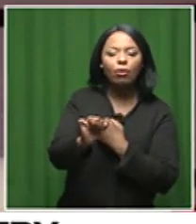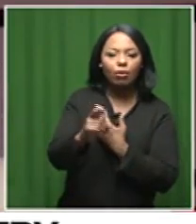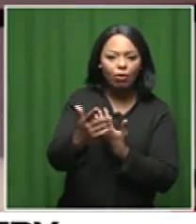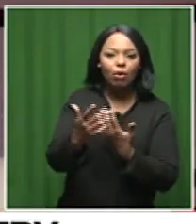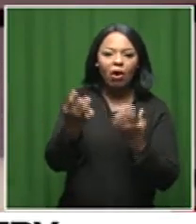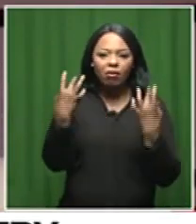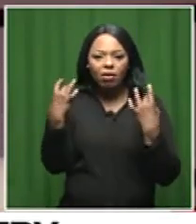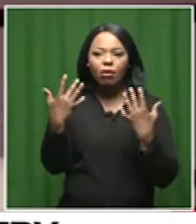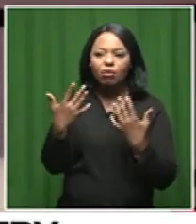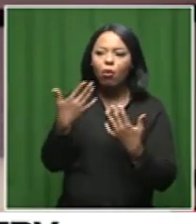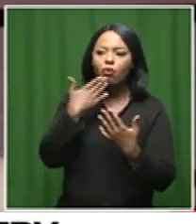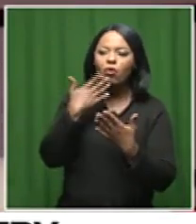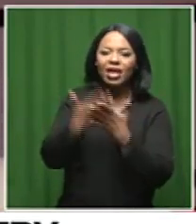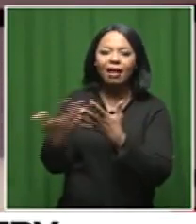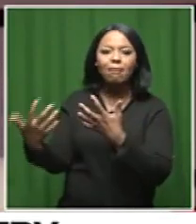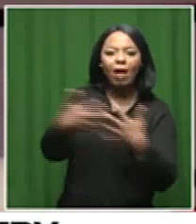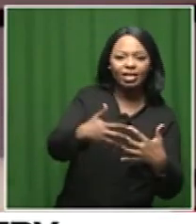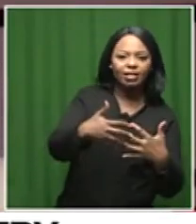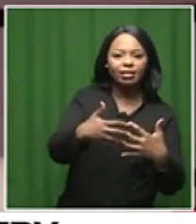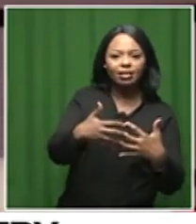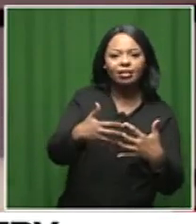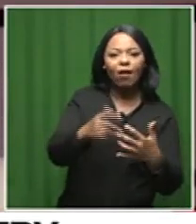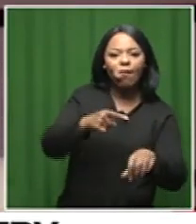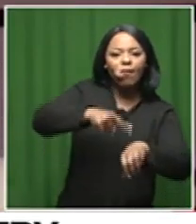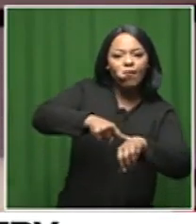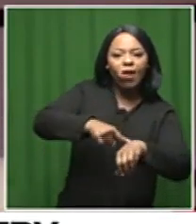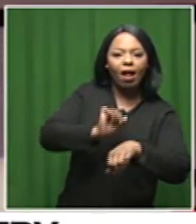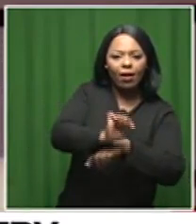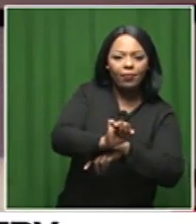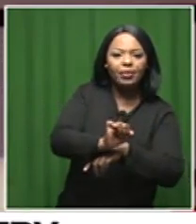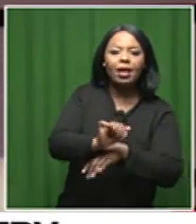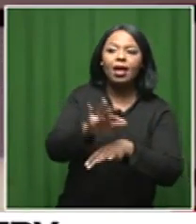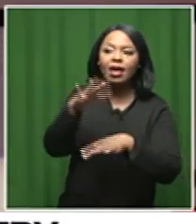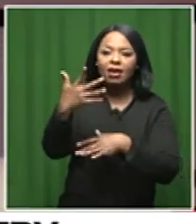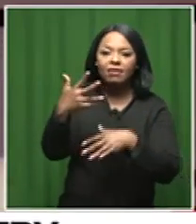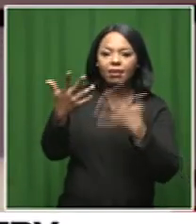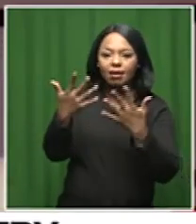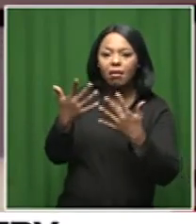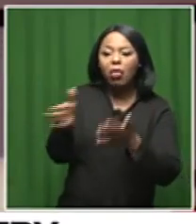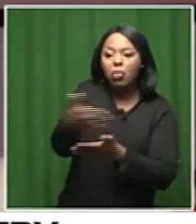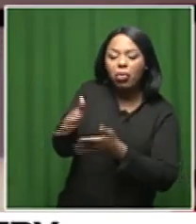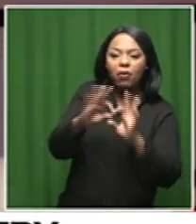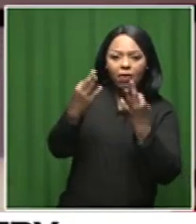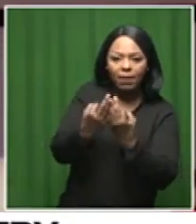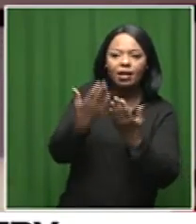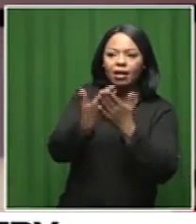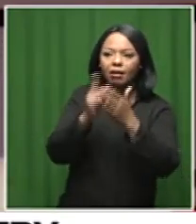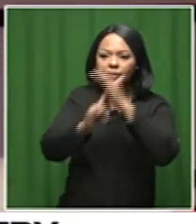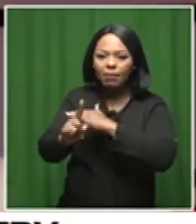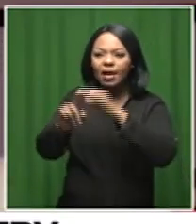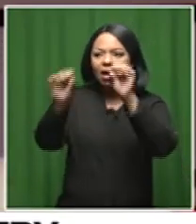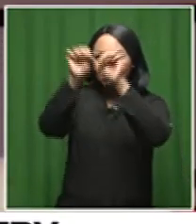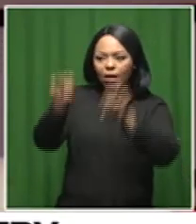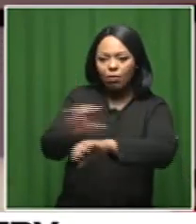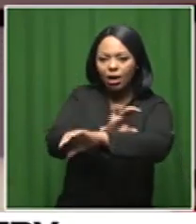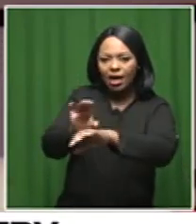Then nationally, is there maybe someone on the national databases? And if there's no one on the national databases, that is when they start looking